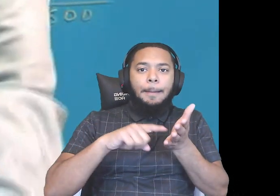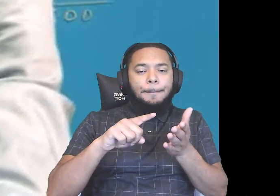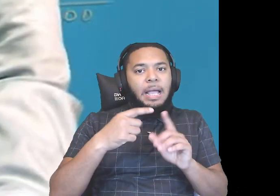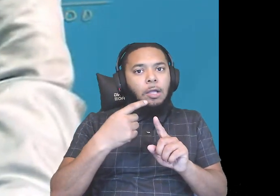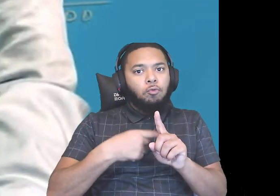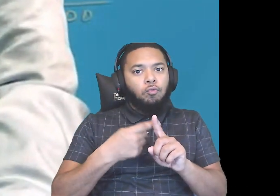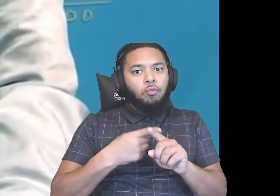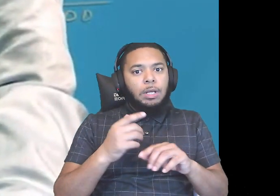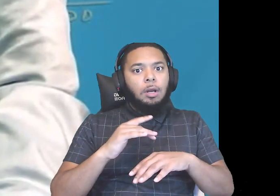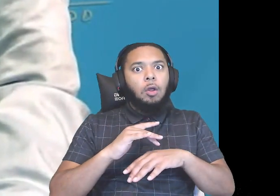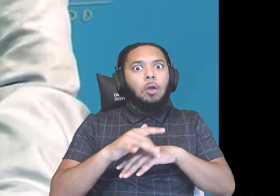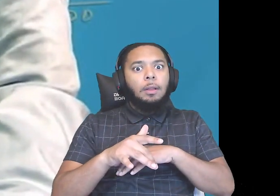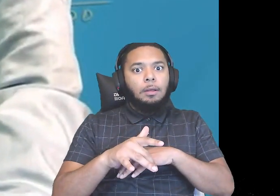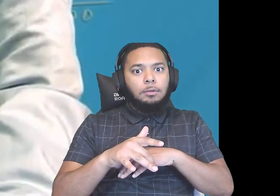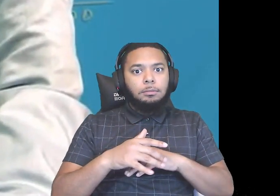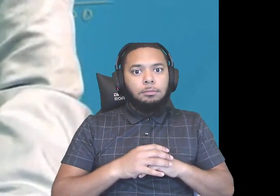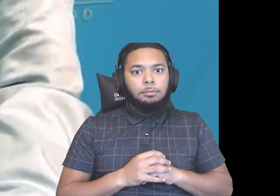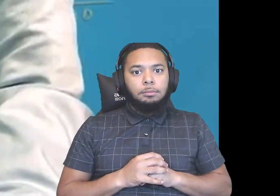of $790.